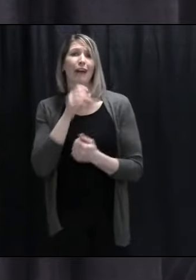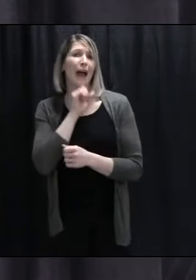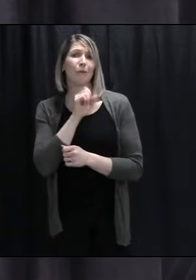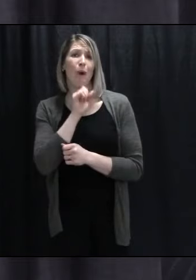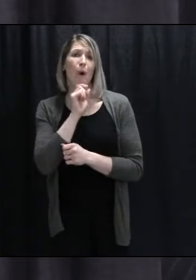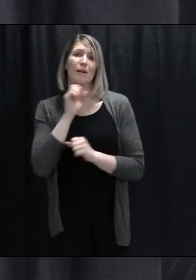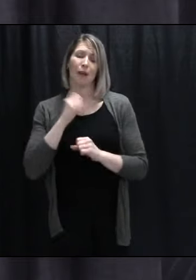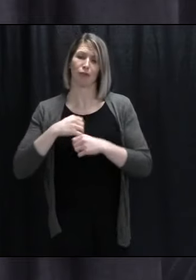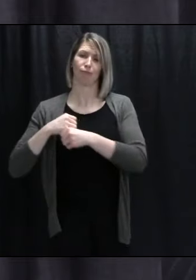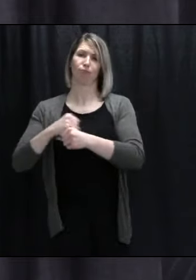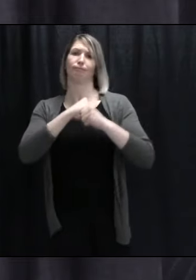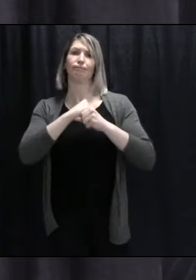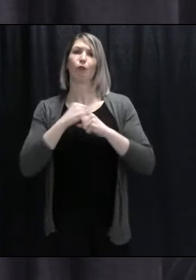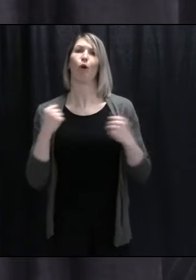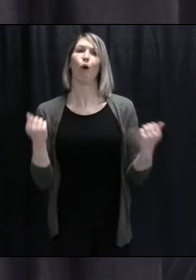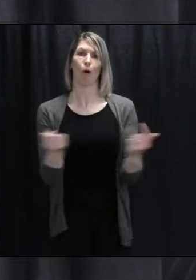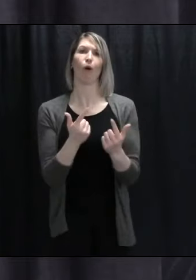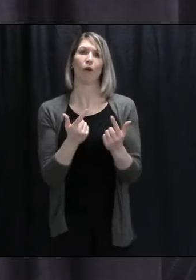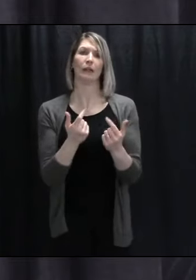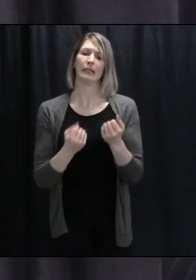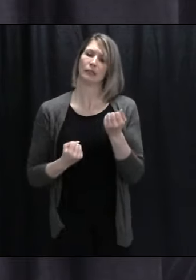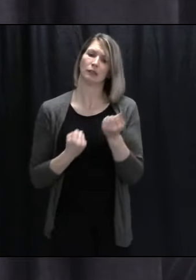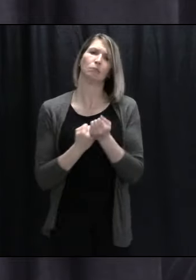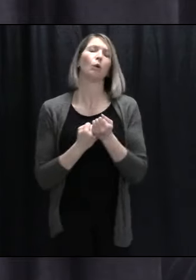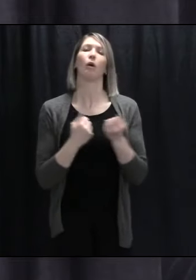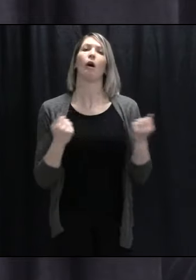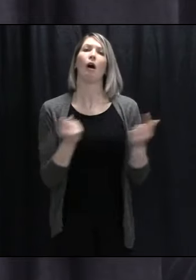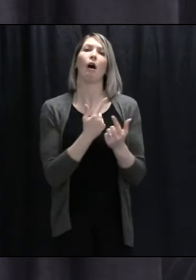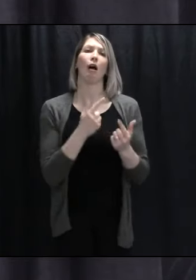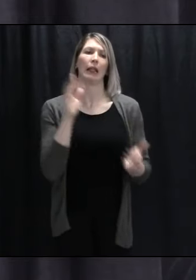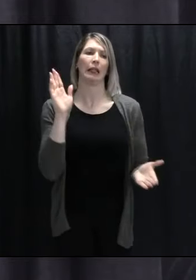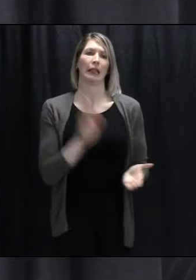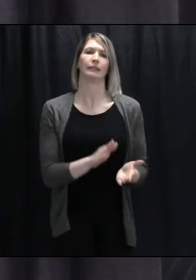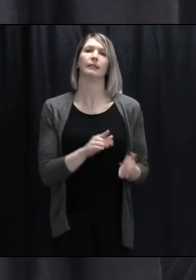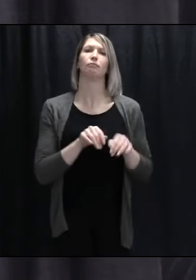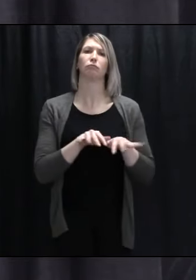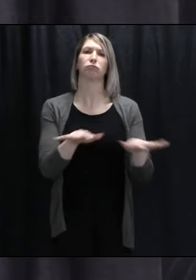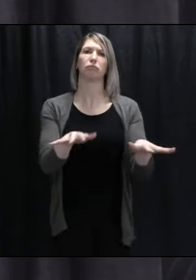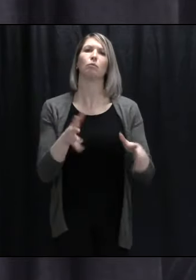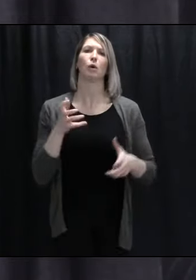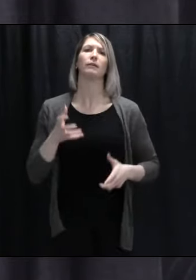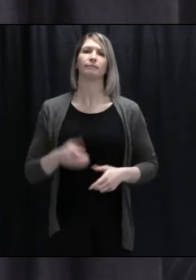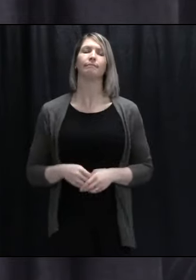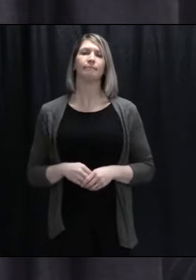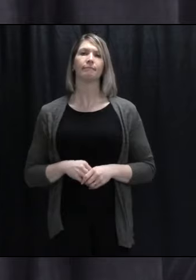make sure, as I said, to support them against the spread of COVID-19.